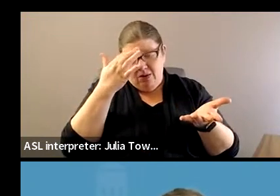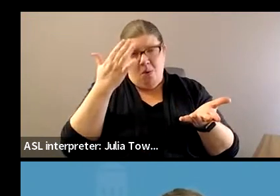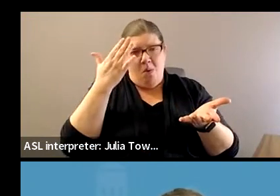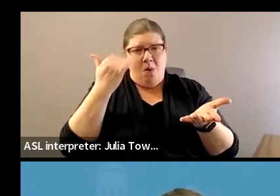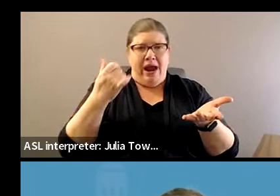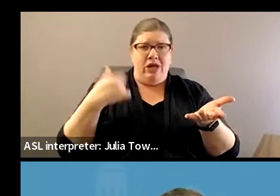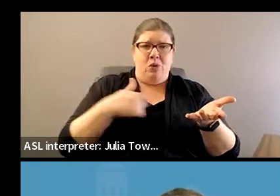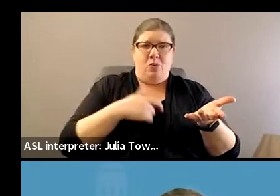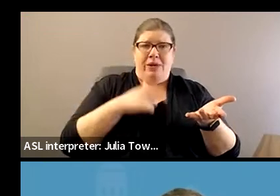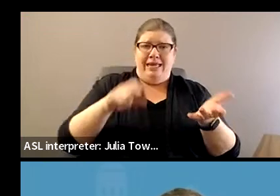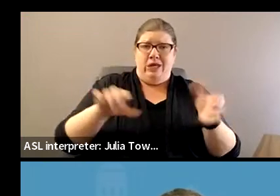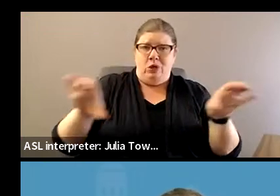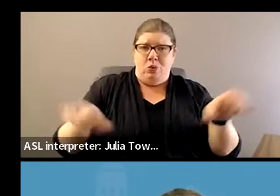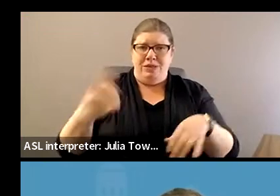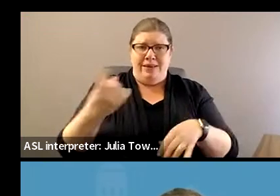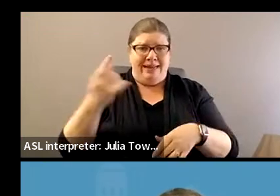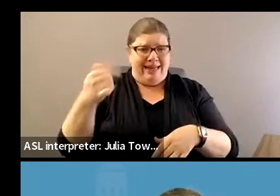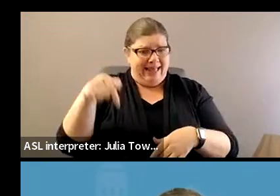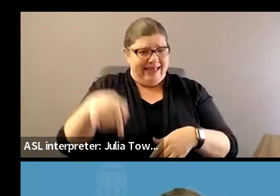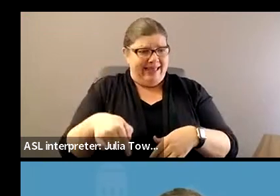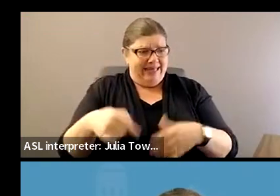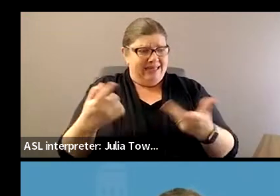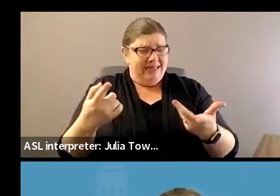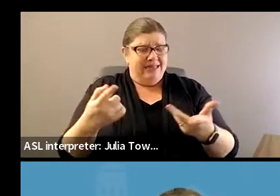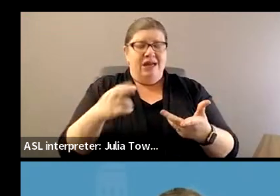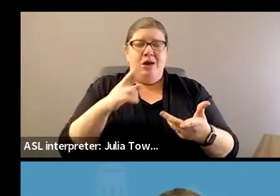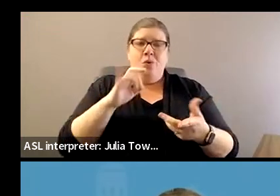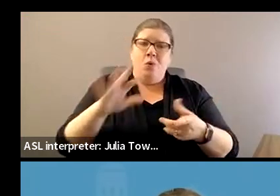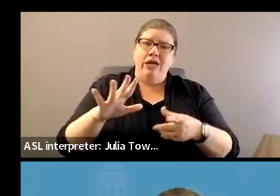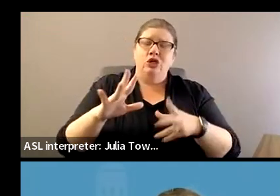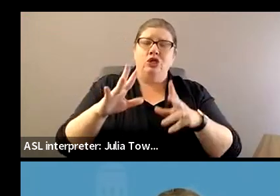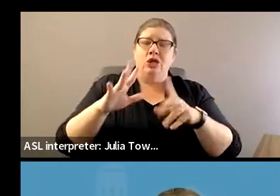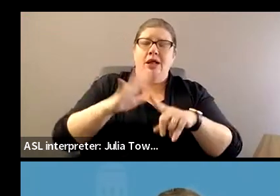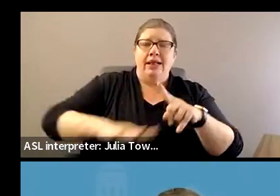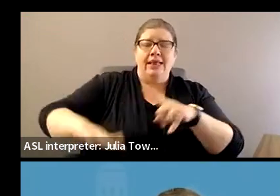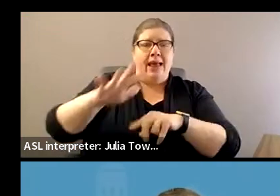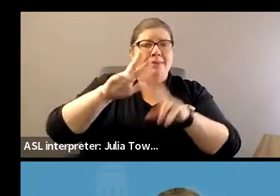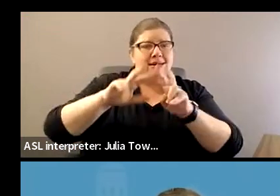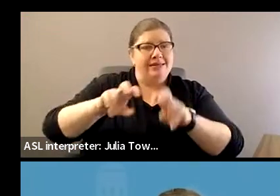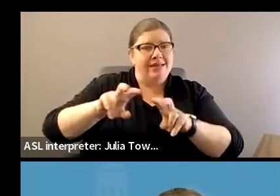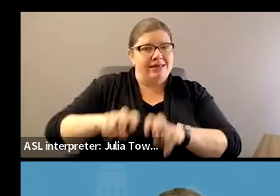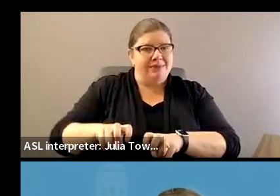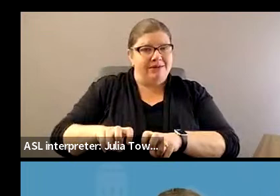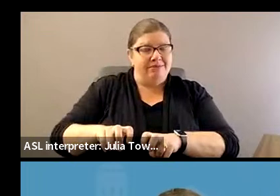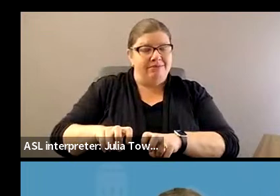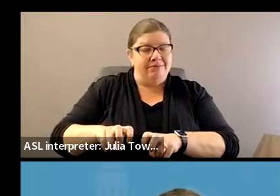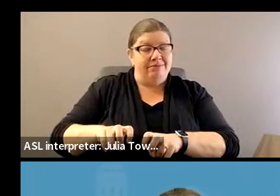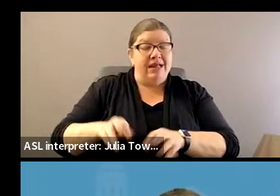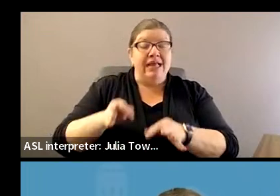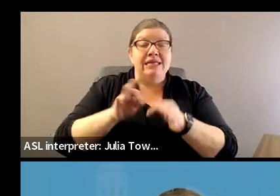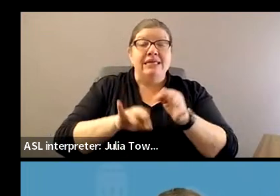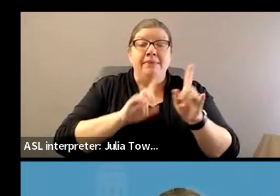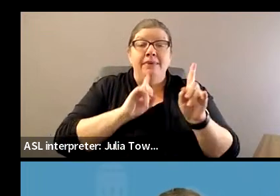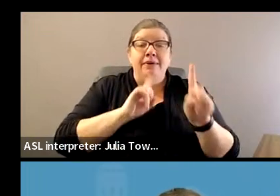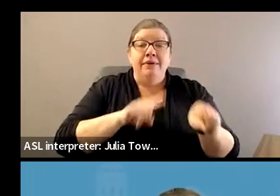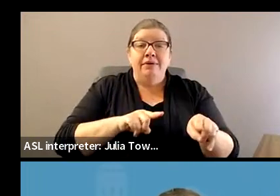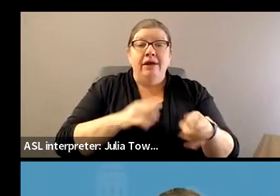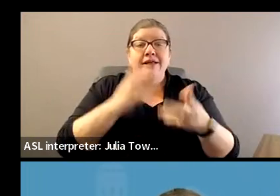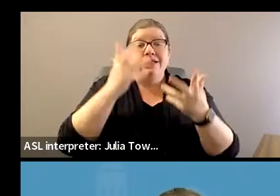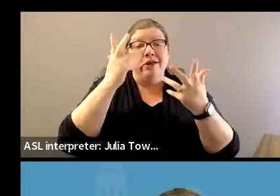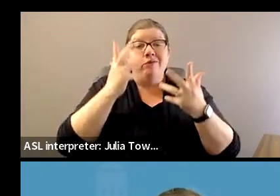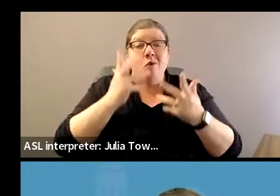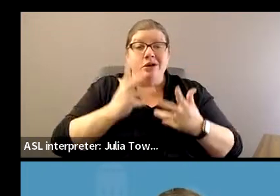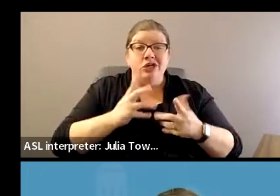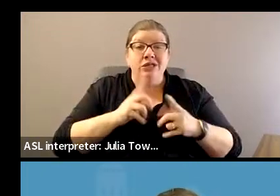need to do something like this racial climate assessment? And the simple reason is it's unfortunate,